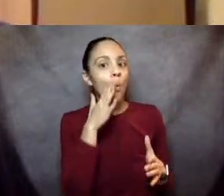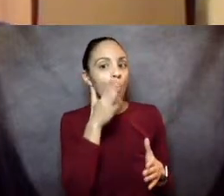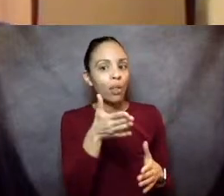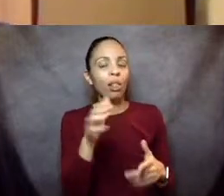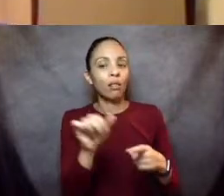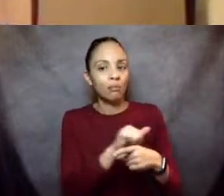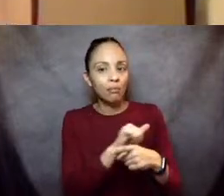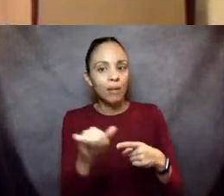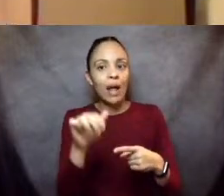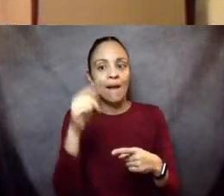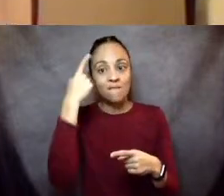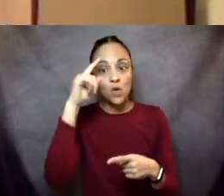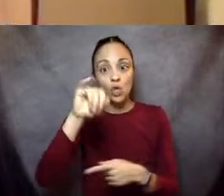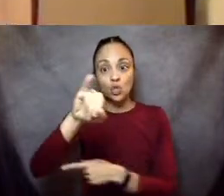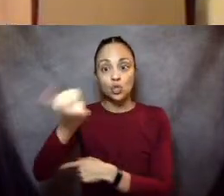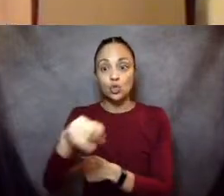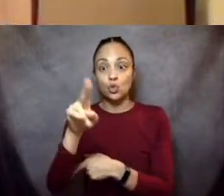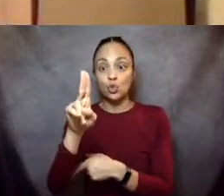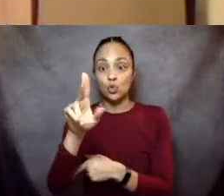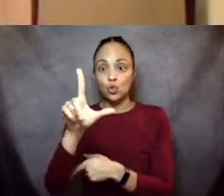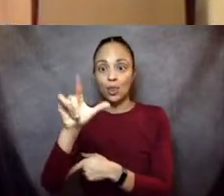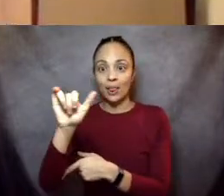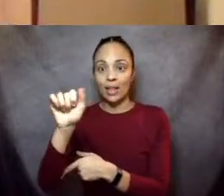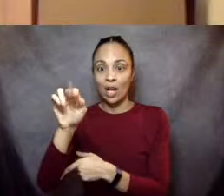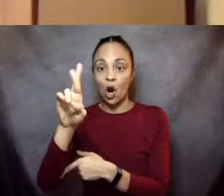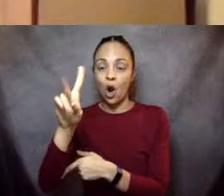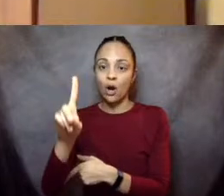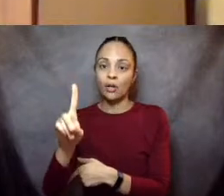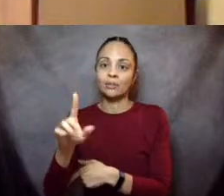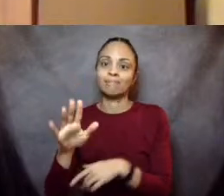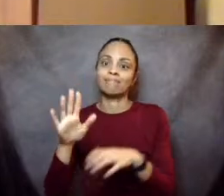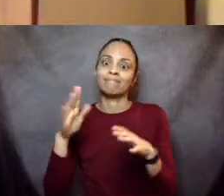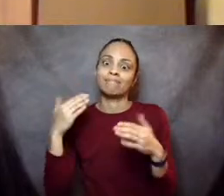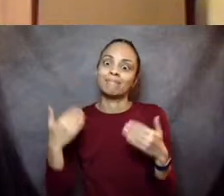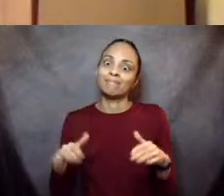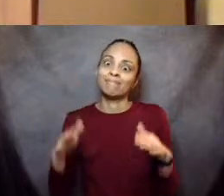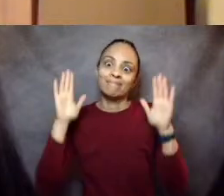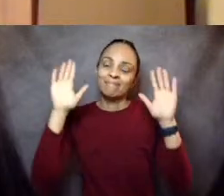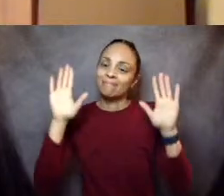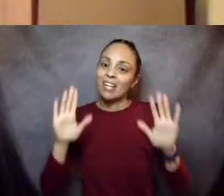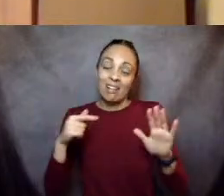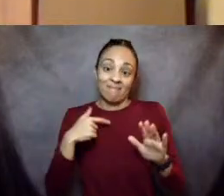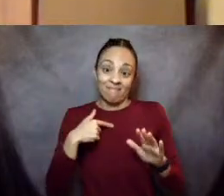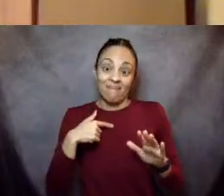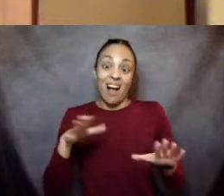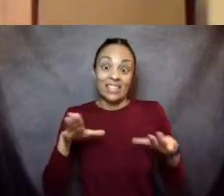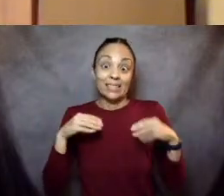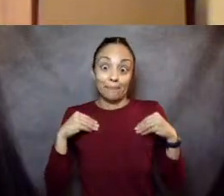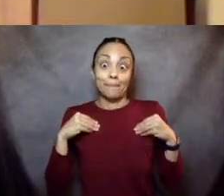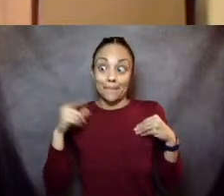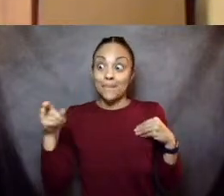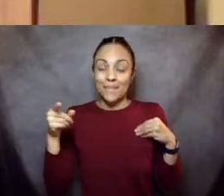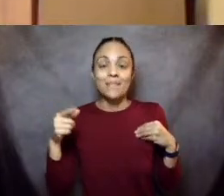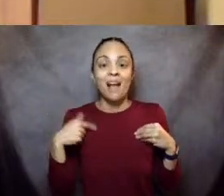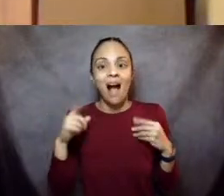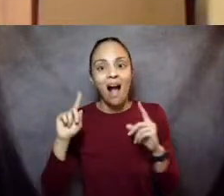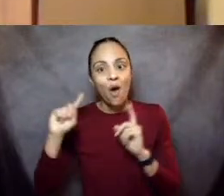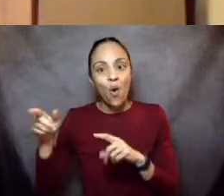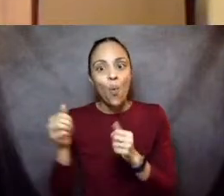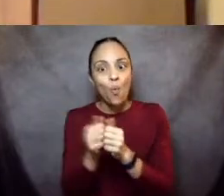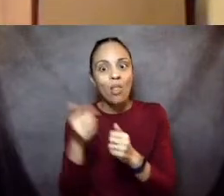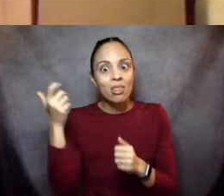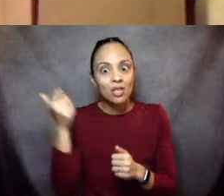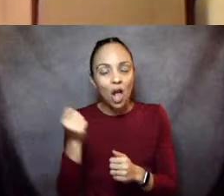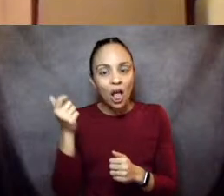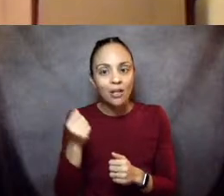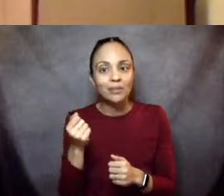And wonderfully, I was accepted and got a scholarship. And that allowed me